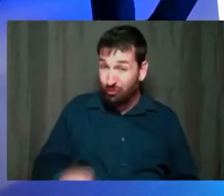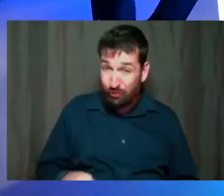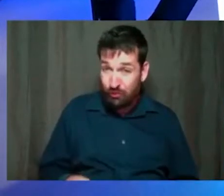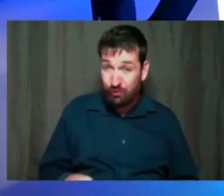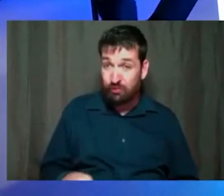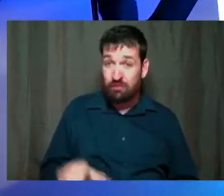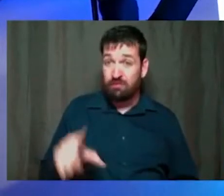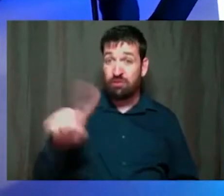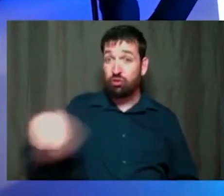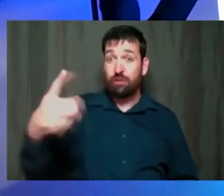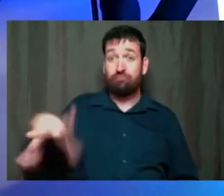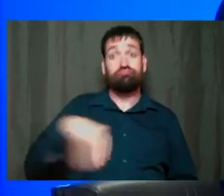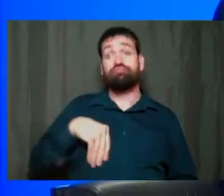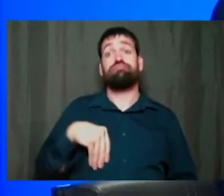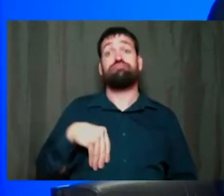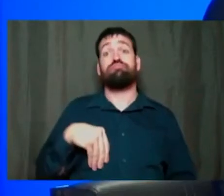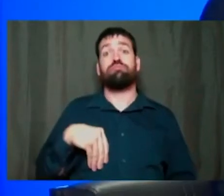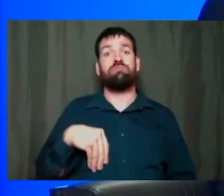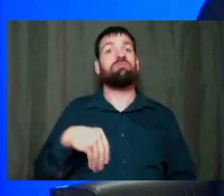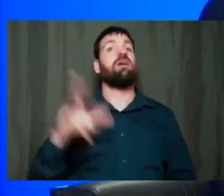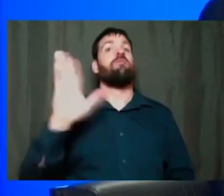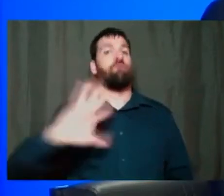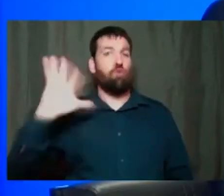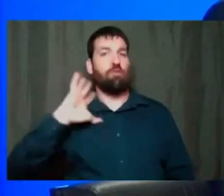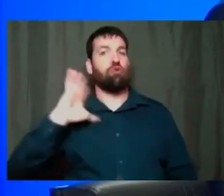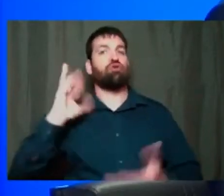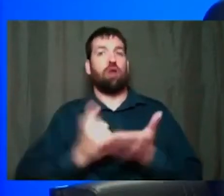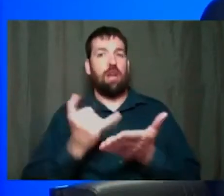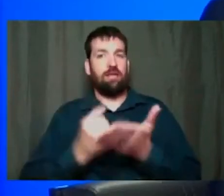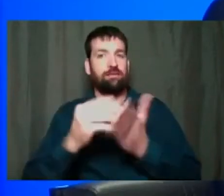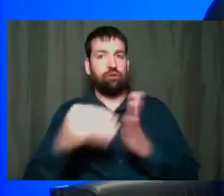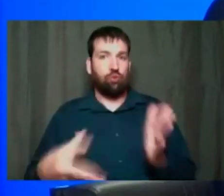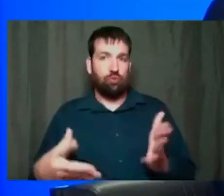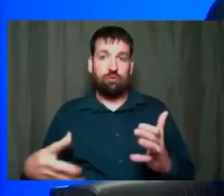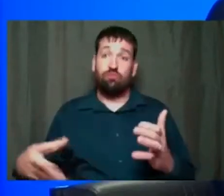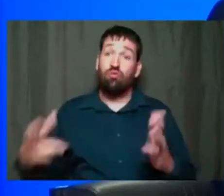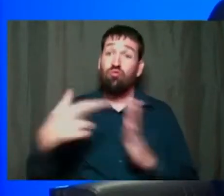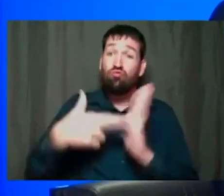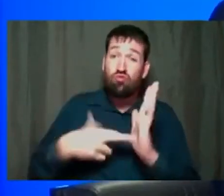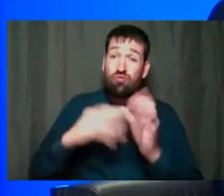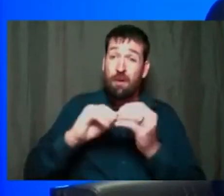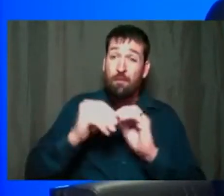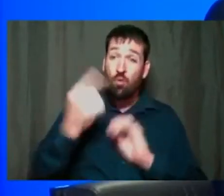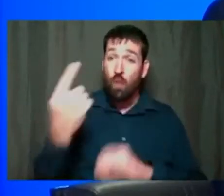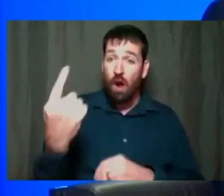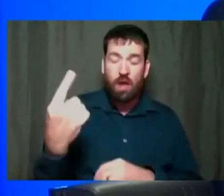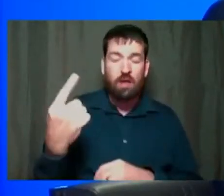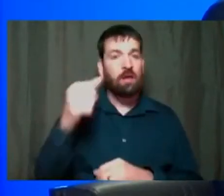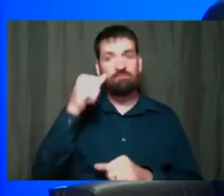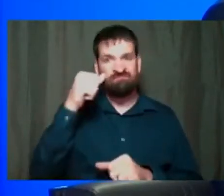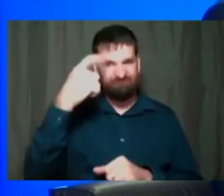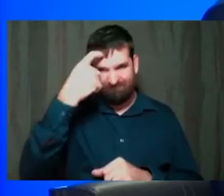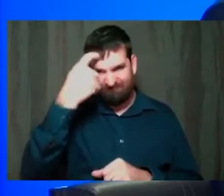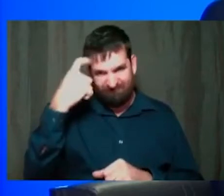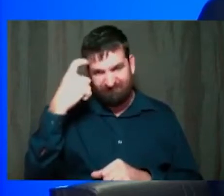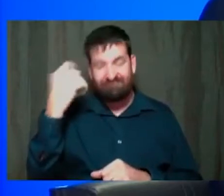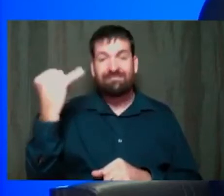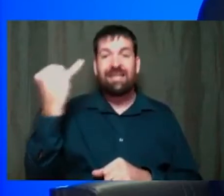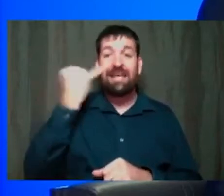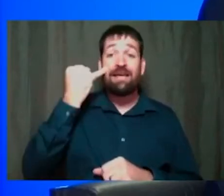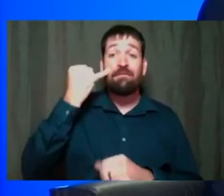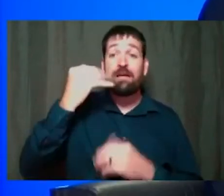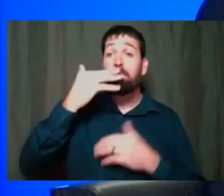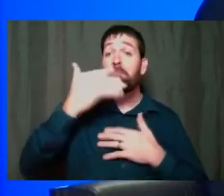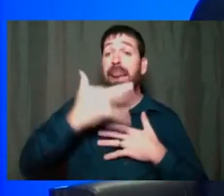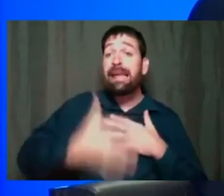walk out. And as a former journalism student, rule number one, Al Prince, I'll never forget him teaching me, if it bleeds, it leads. That's